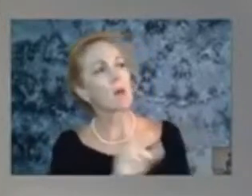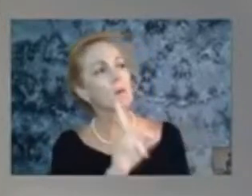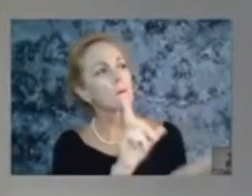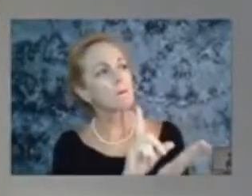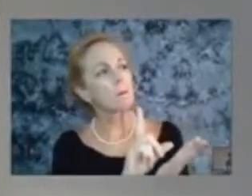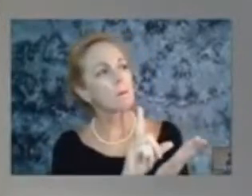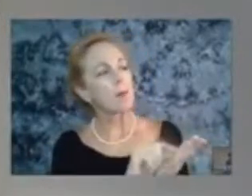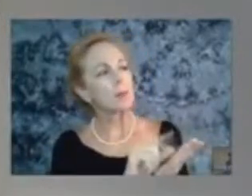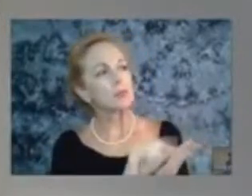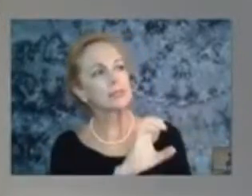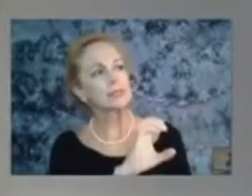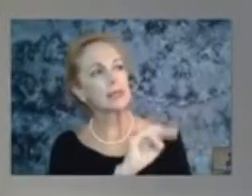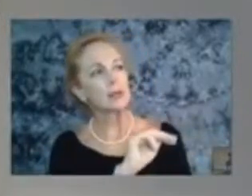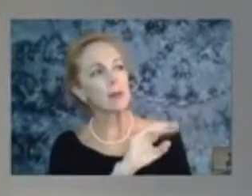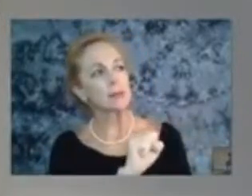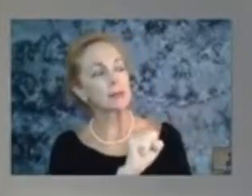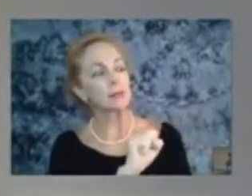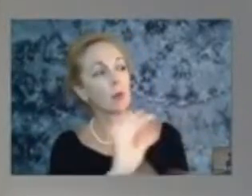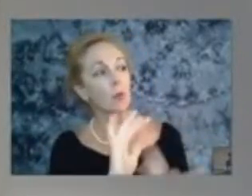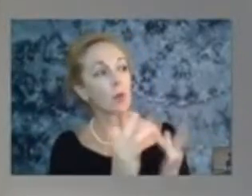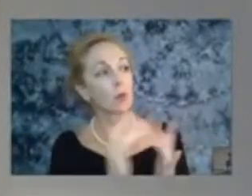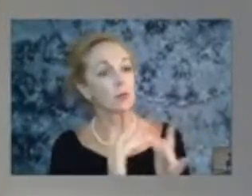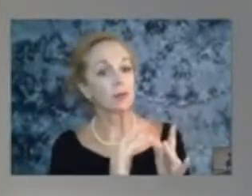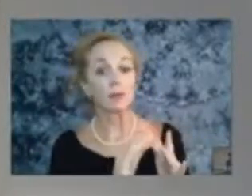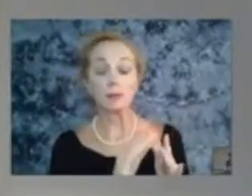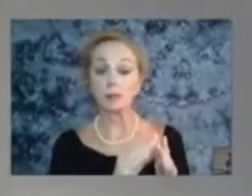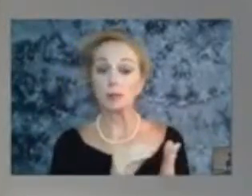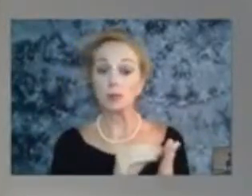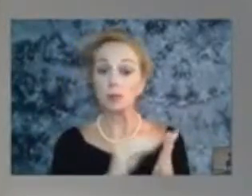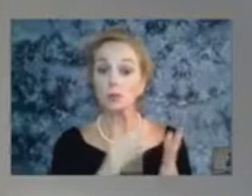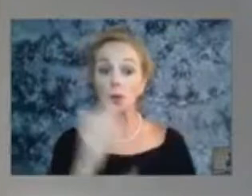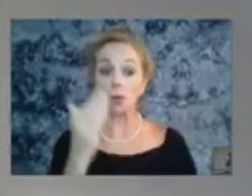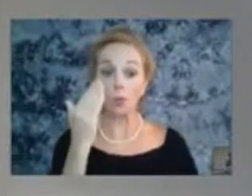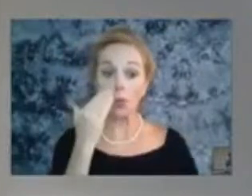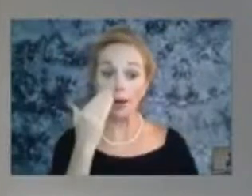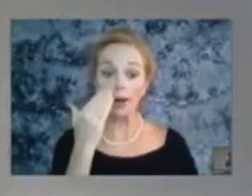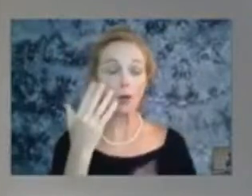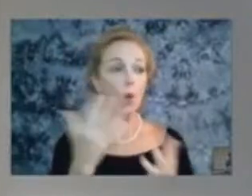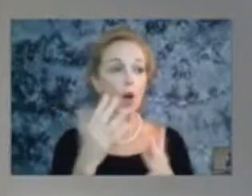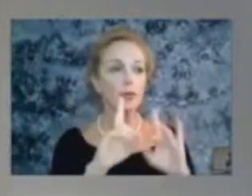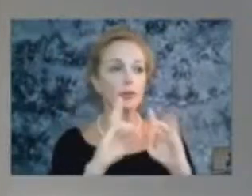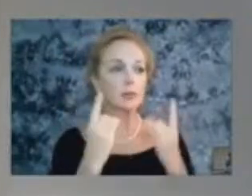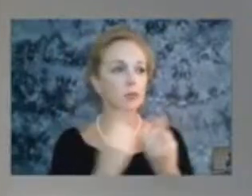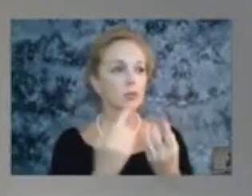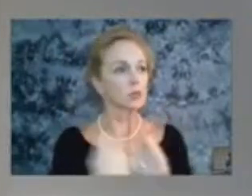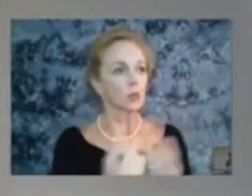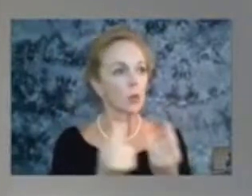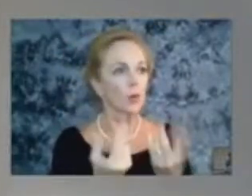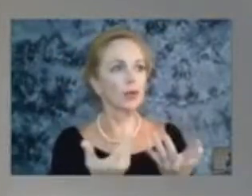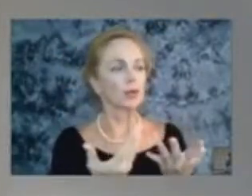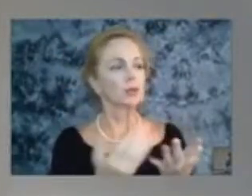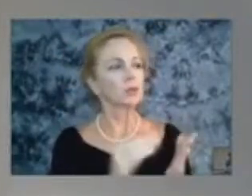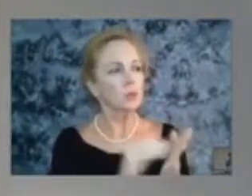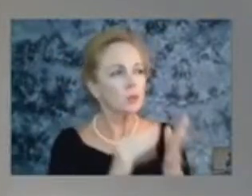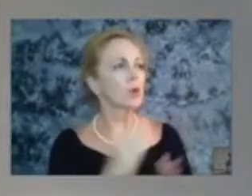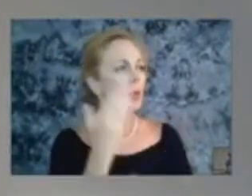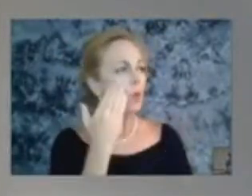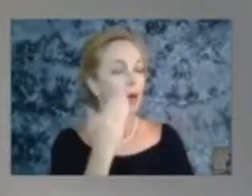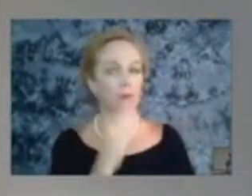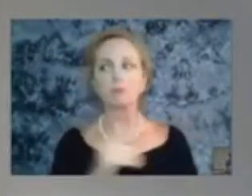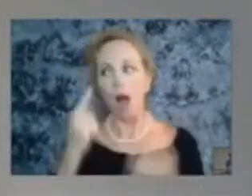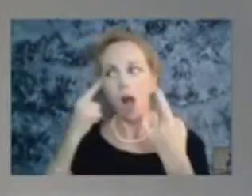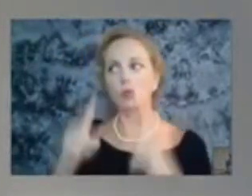important that students are aware of these standards and they're aware of what the district's doing. Yeah. I agree with you. Okay. 100%.